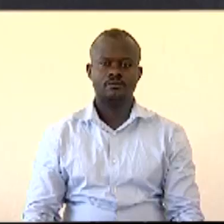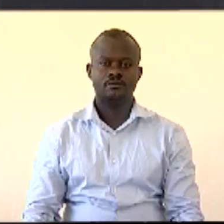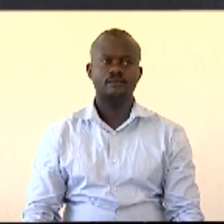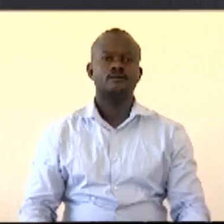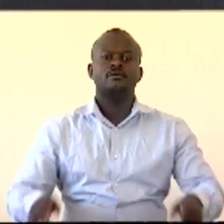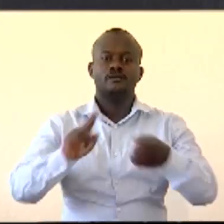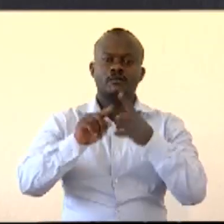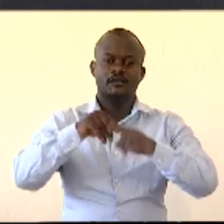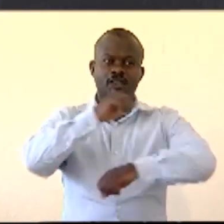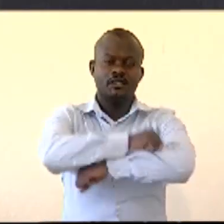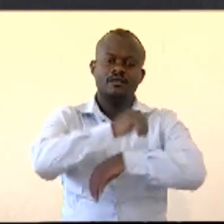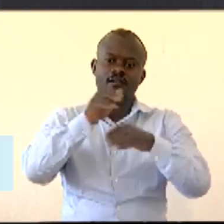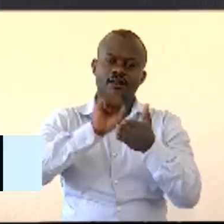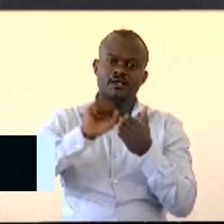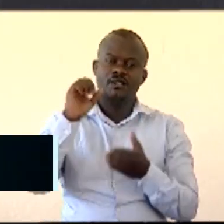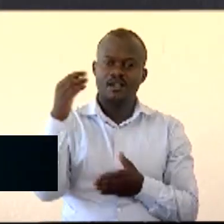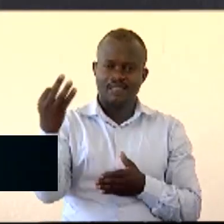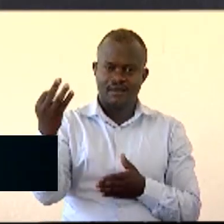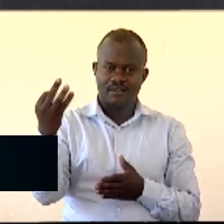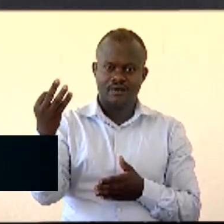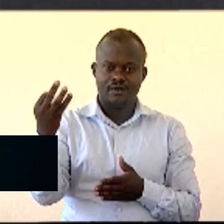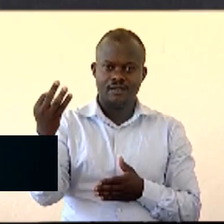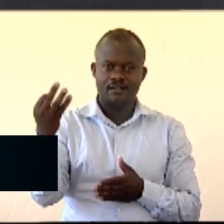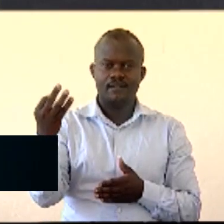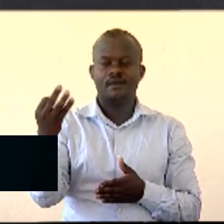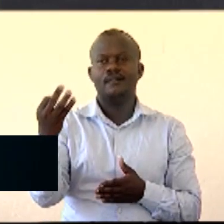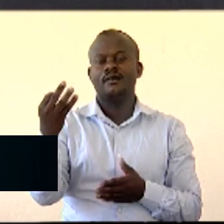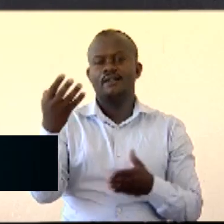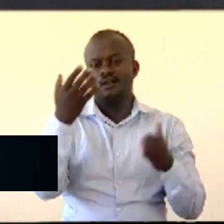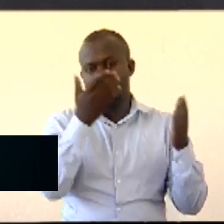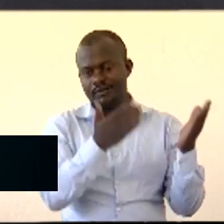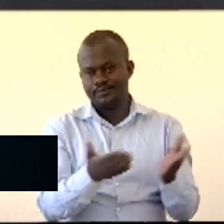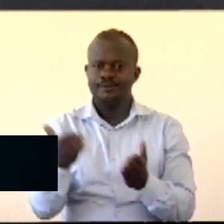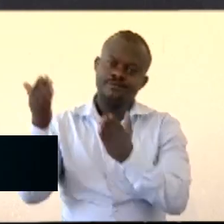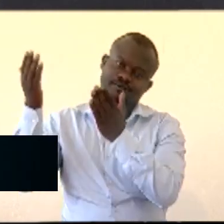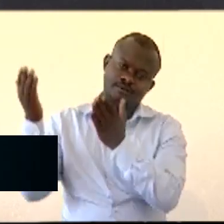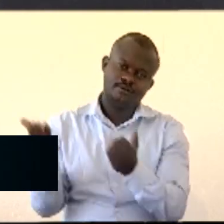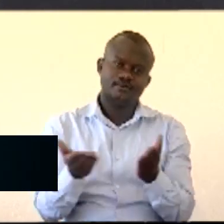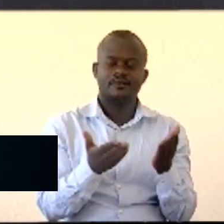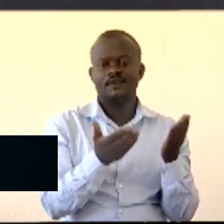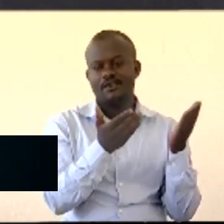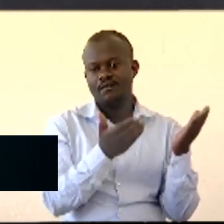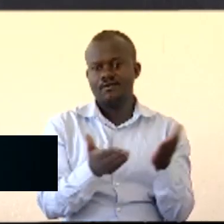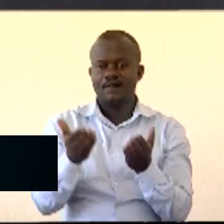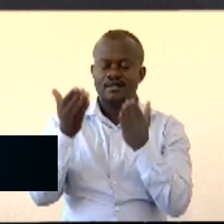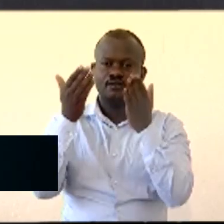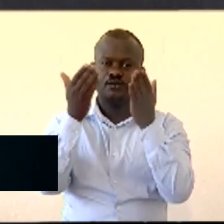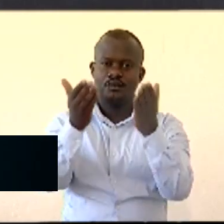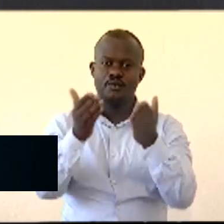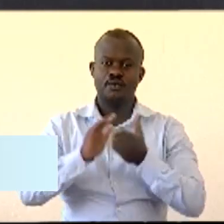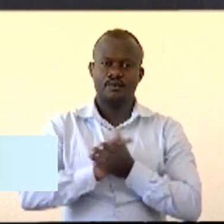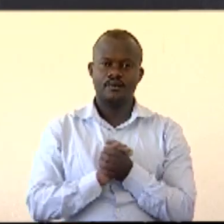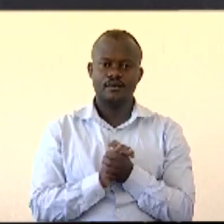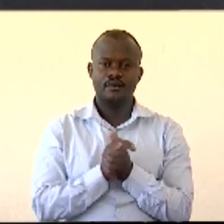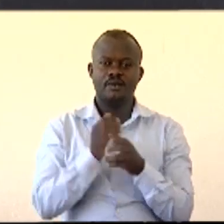Dear students of Senior 3 Chemistry class, I want to invite you